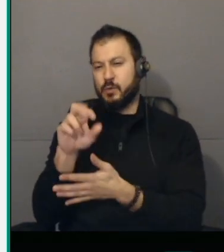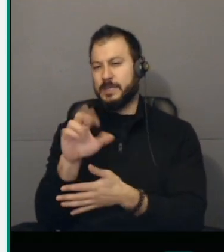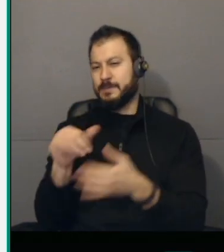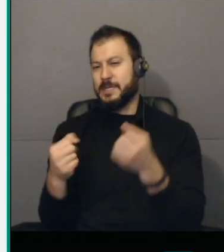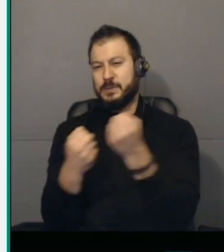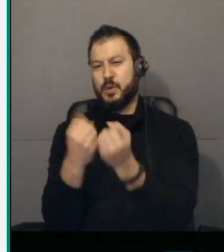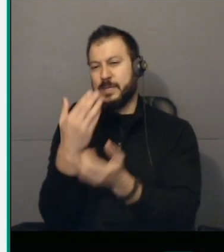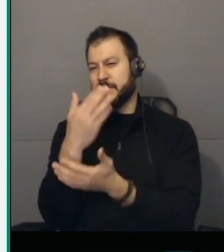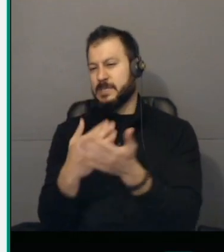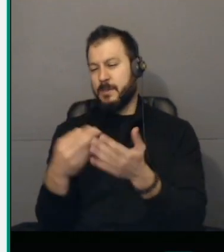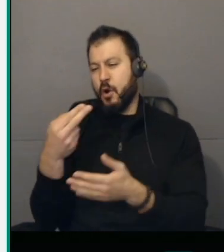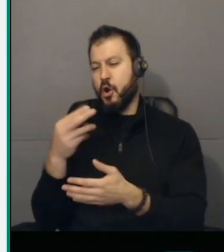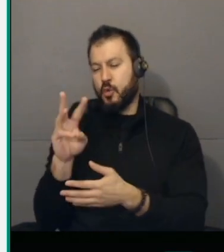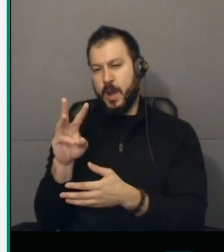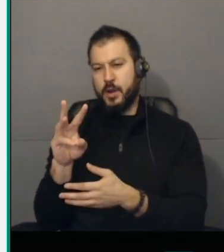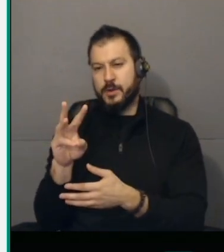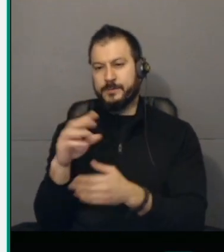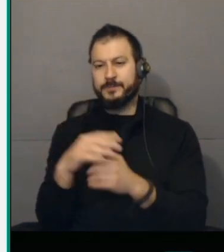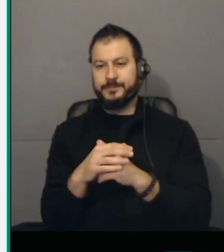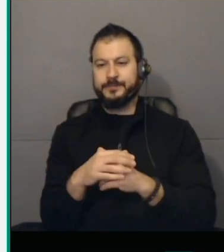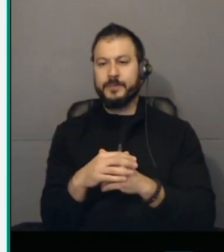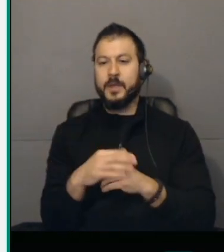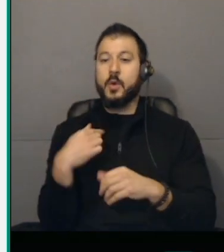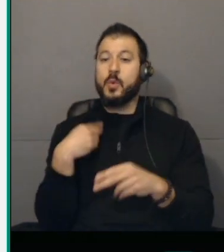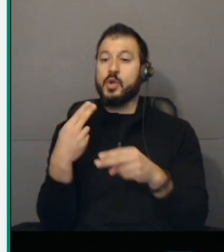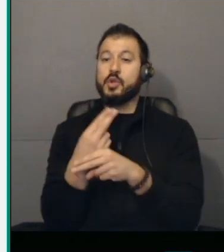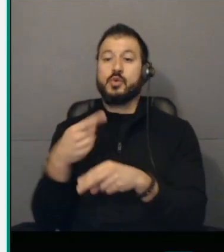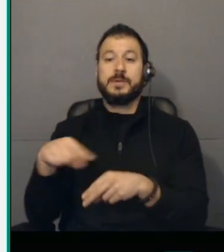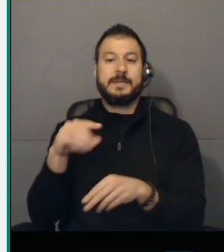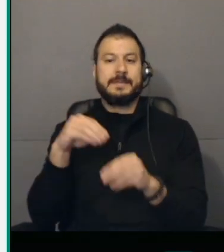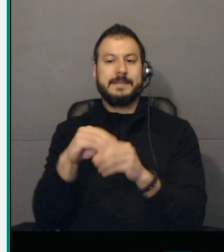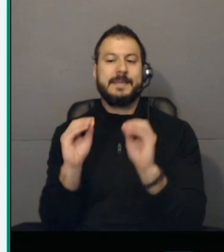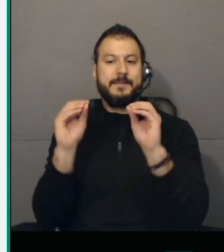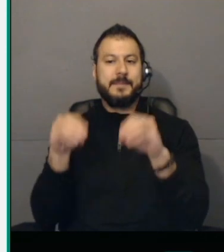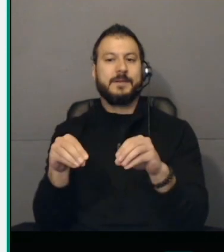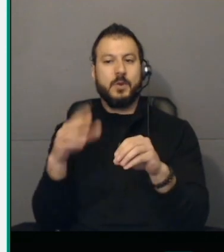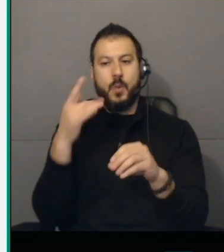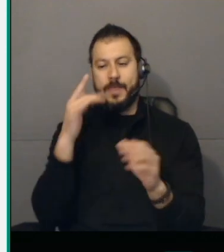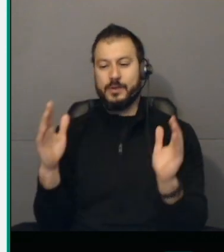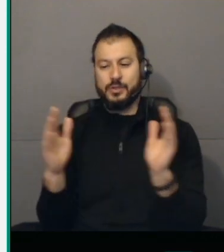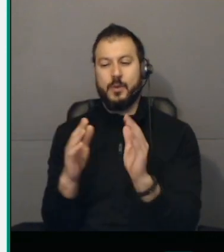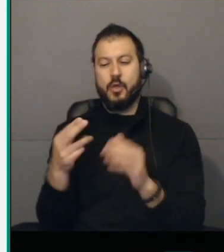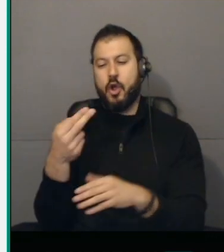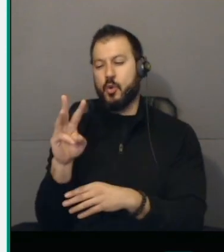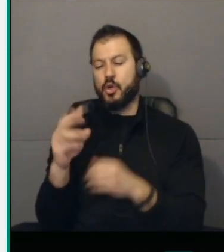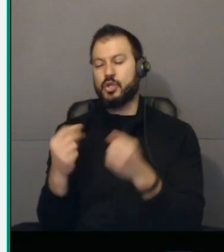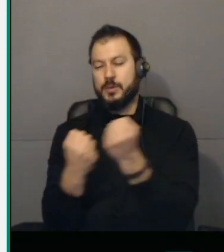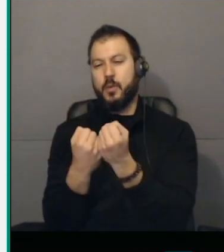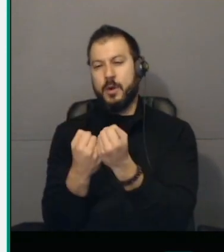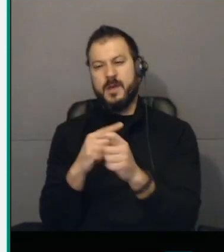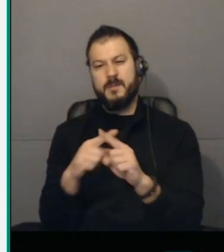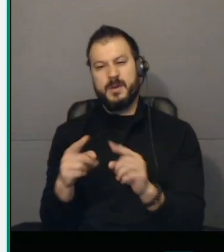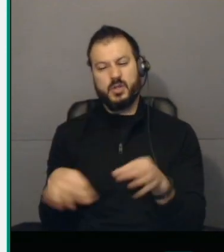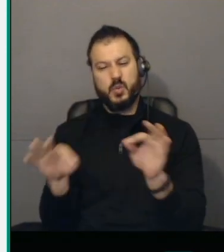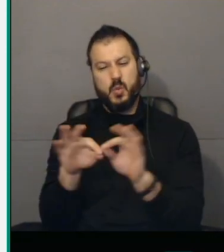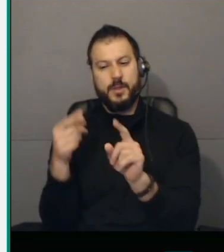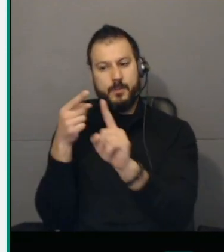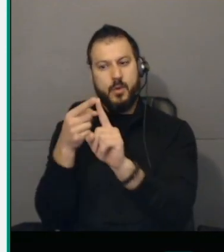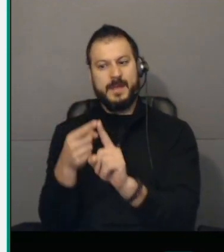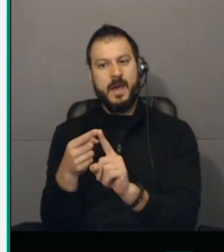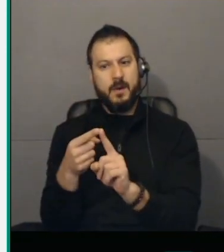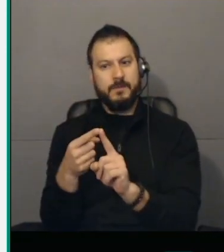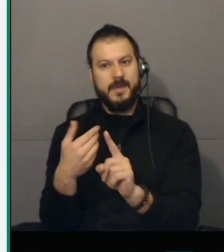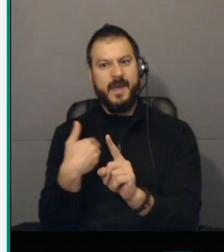some hardware, or even coarser shading rates. We didn't use these in our implementation due to the smaller hardware support, but it's worth pointing out that these